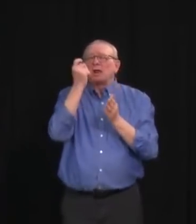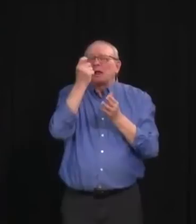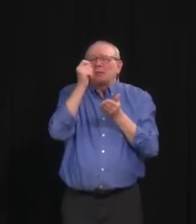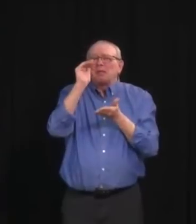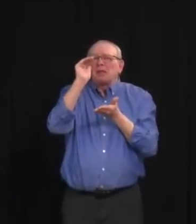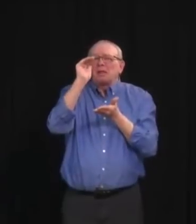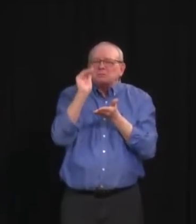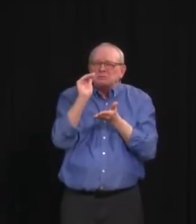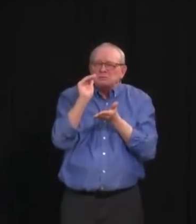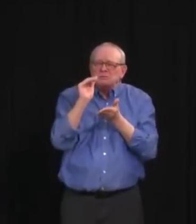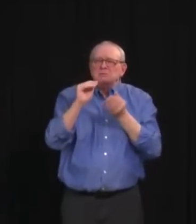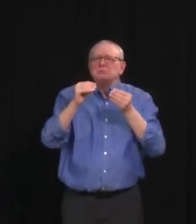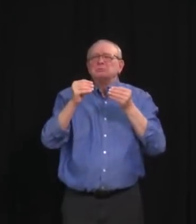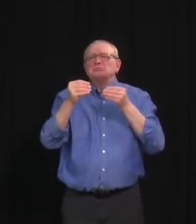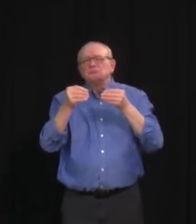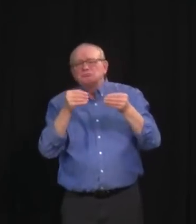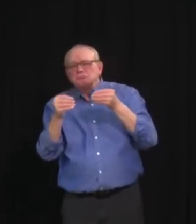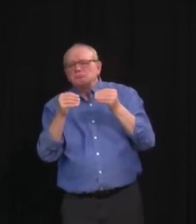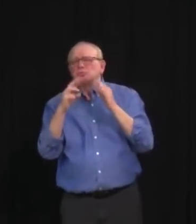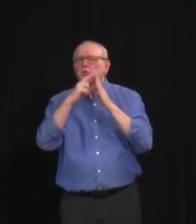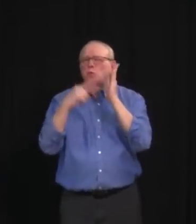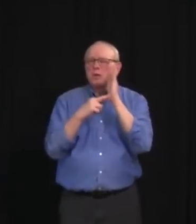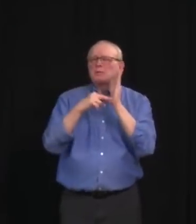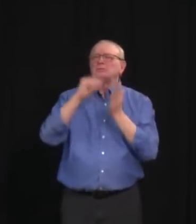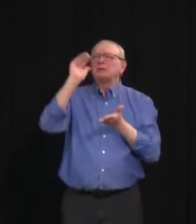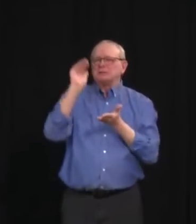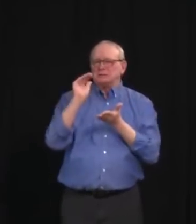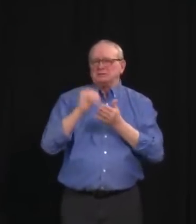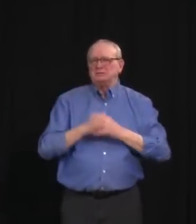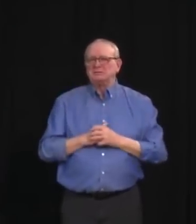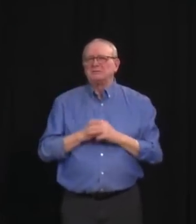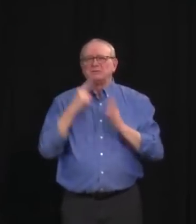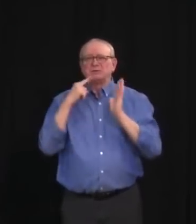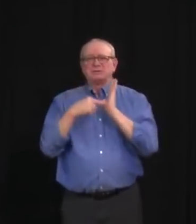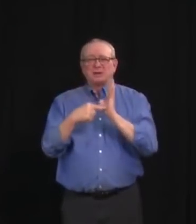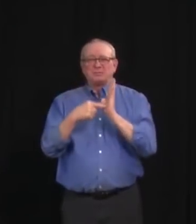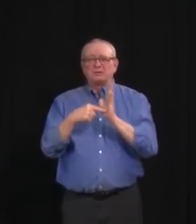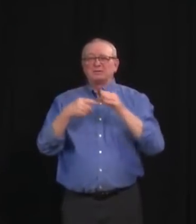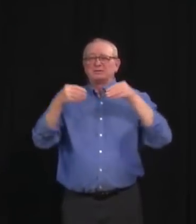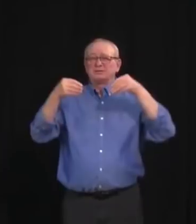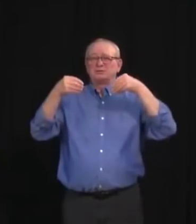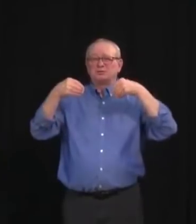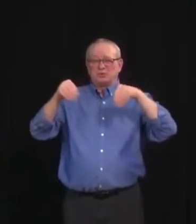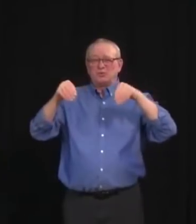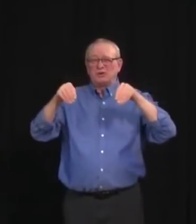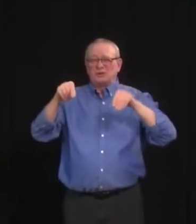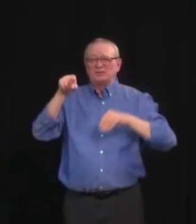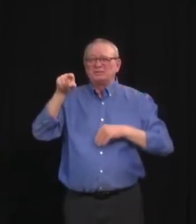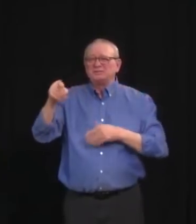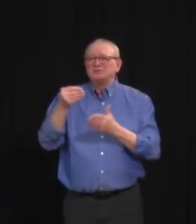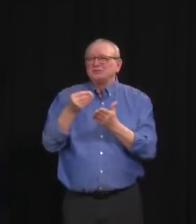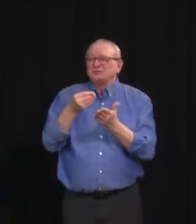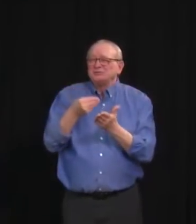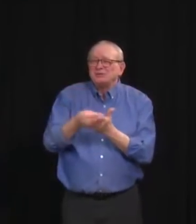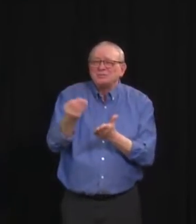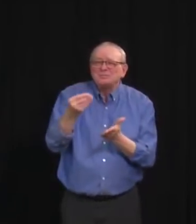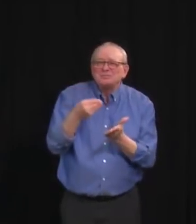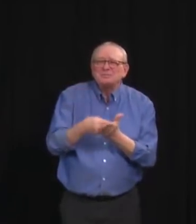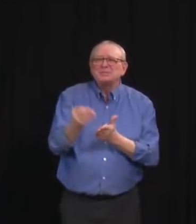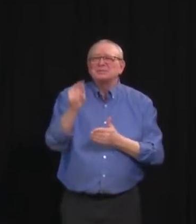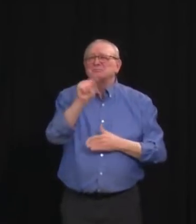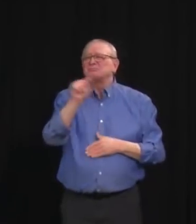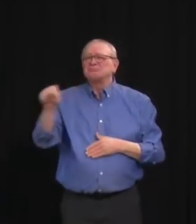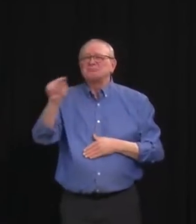the capacity limit for the retail sector. All retail settings, including shopping malls, can increase their customers